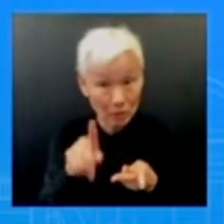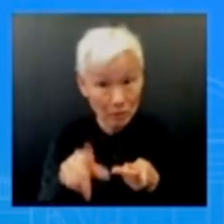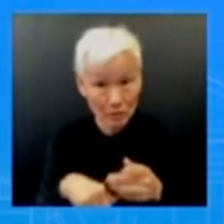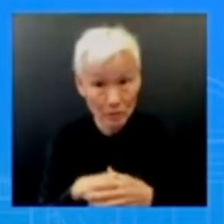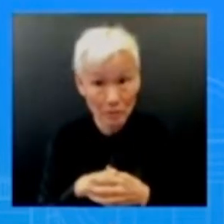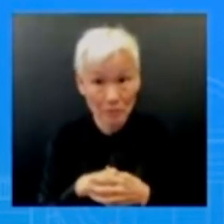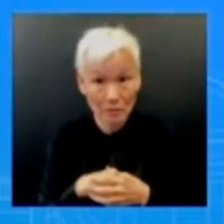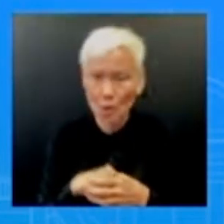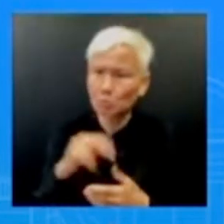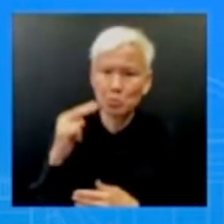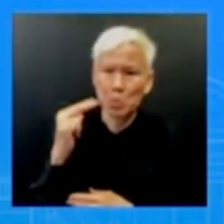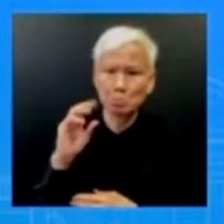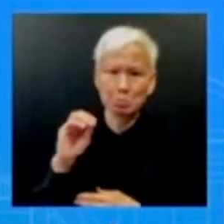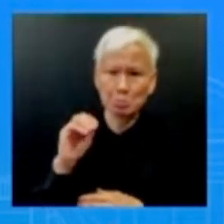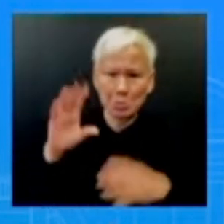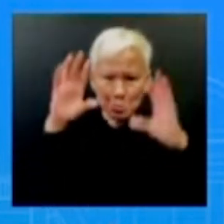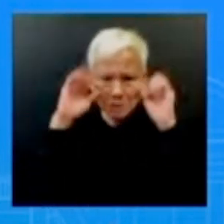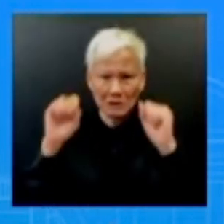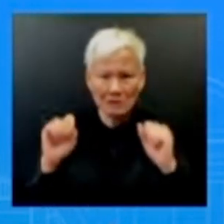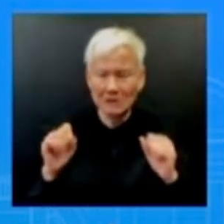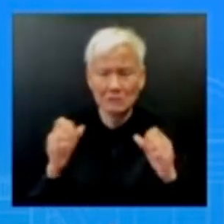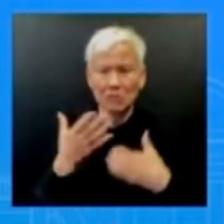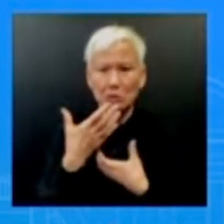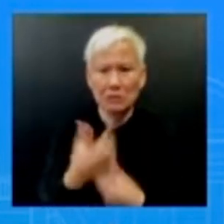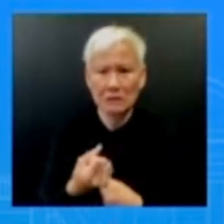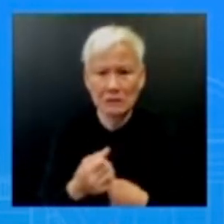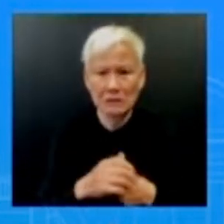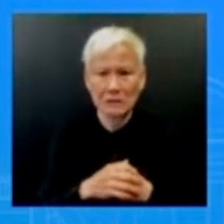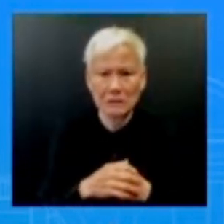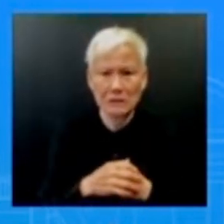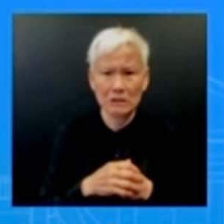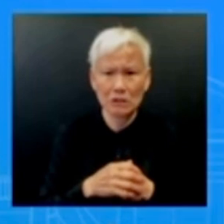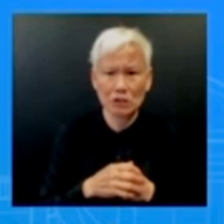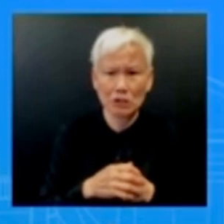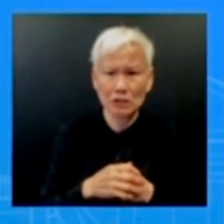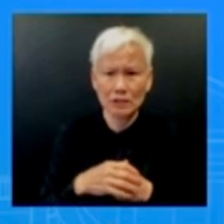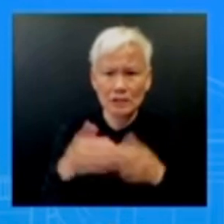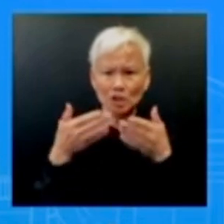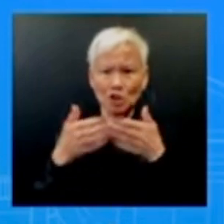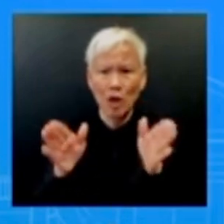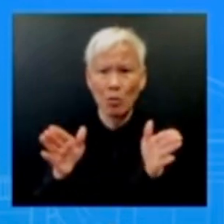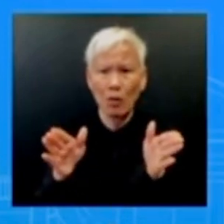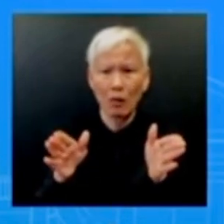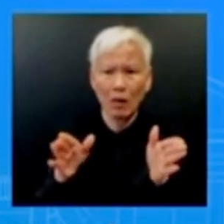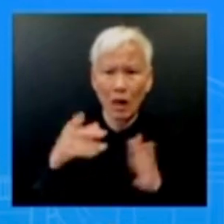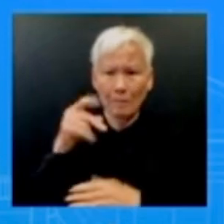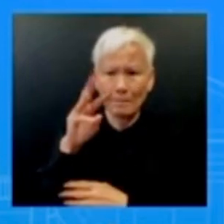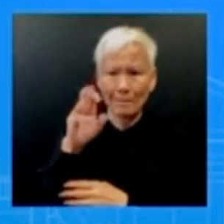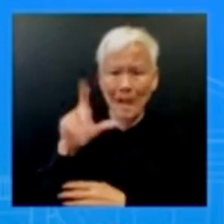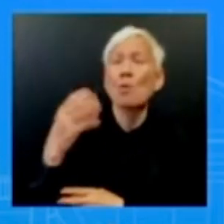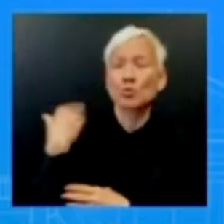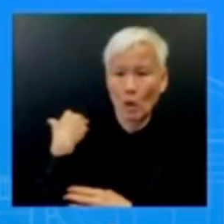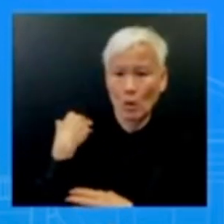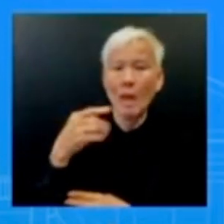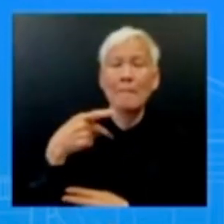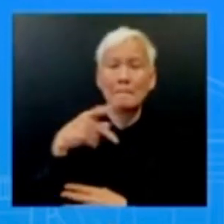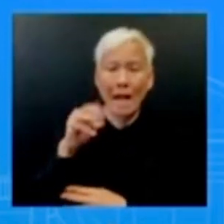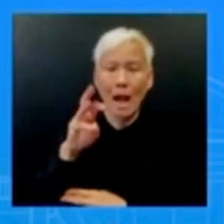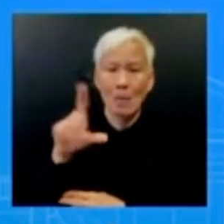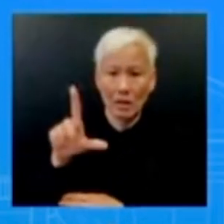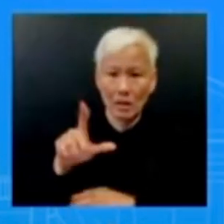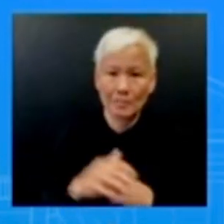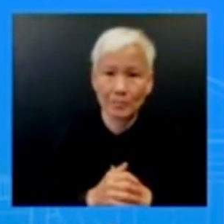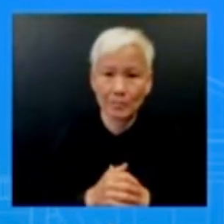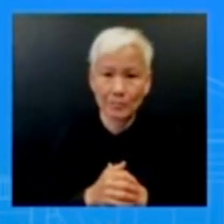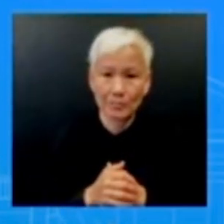has confidence in Jerome Powell. The shares of First Republic Bank have declined in recent days. Is the administration